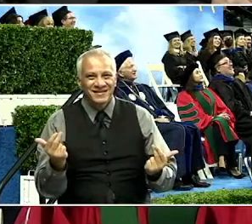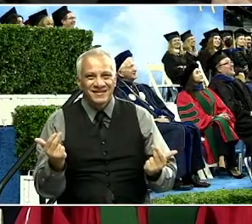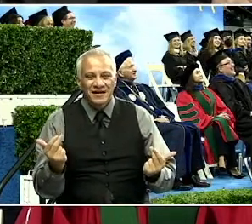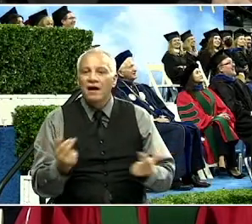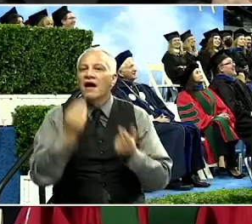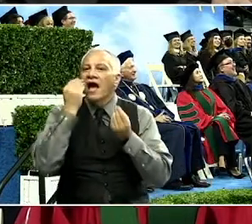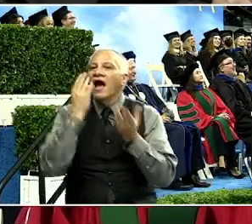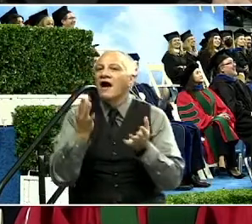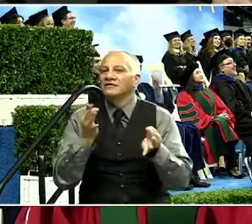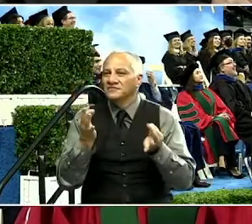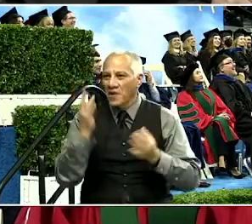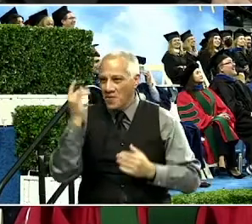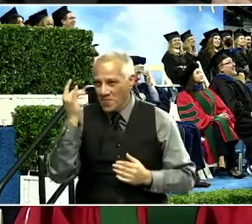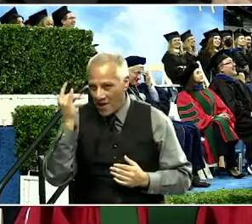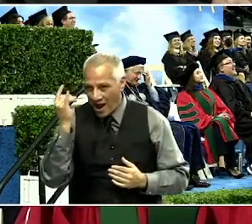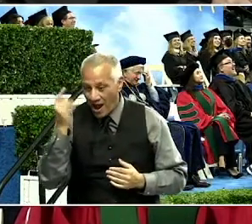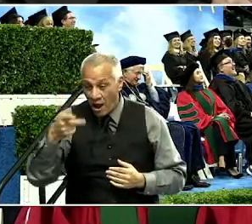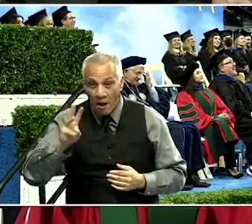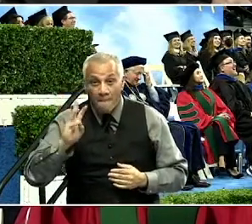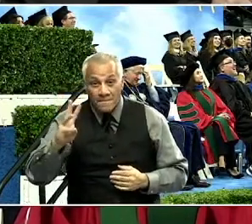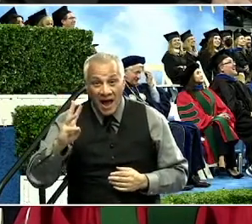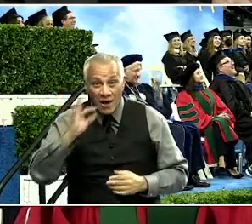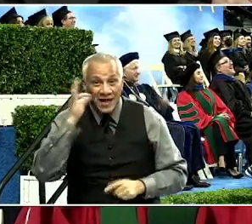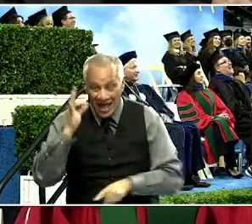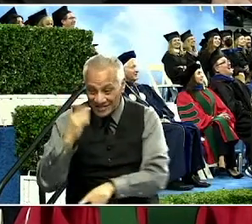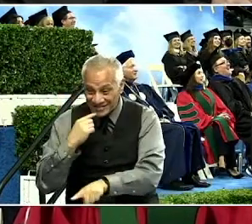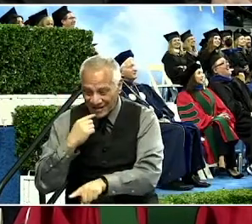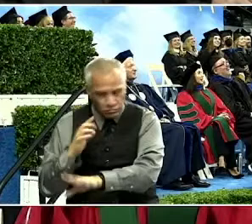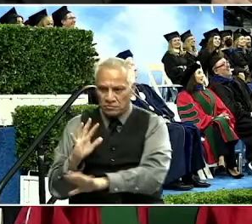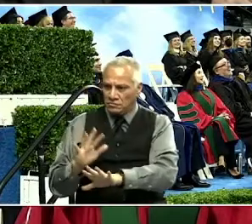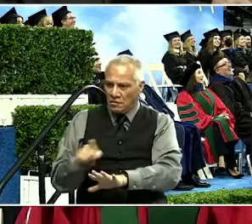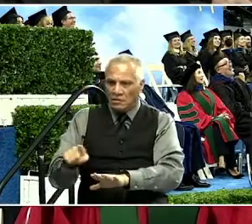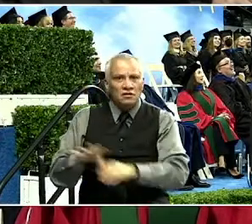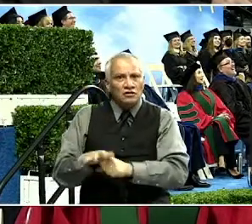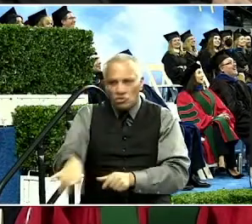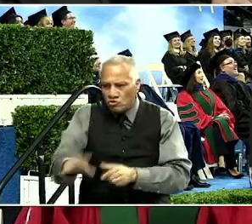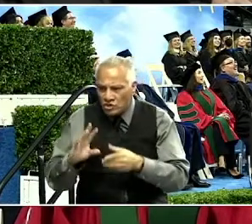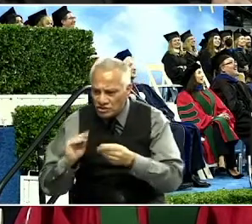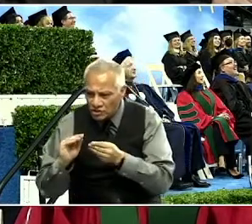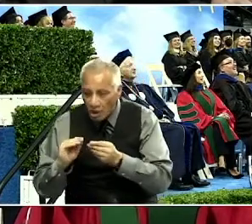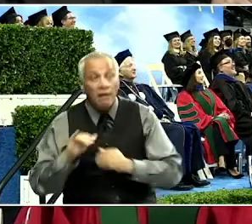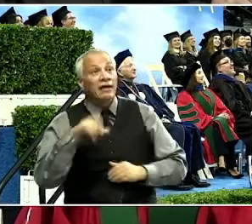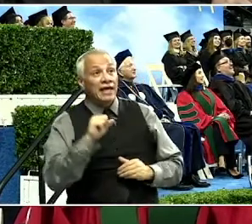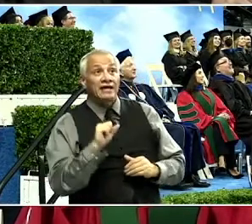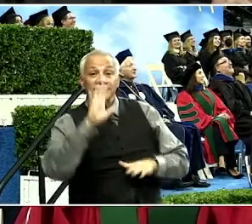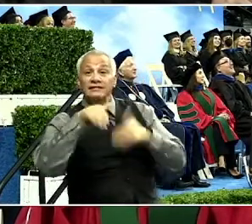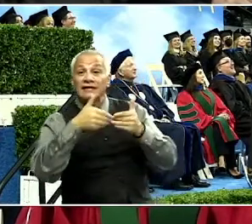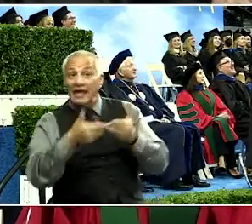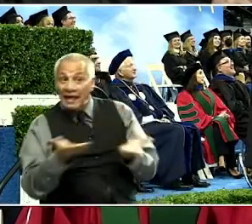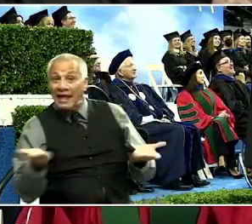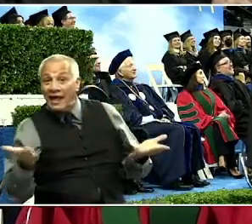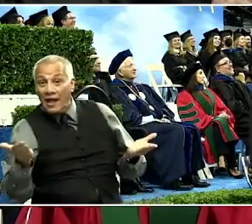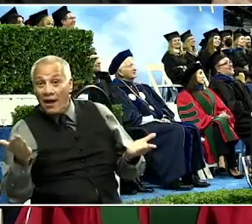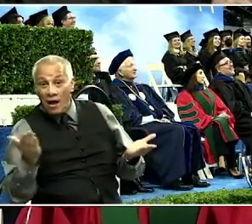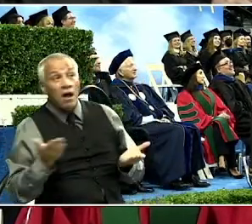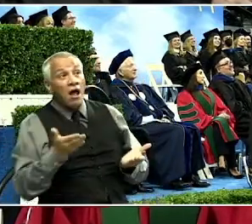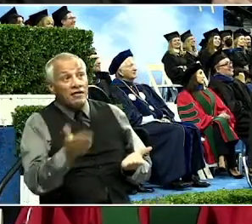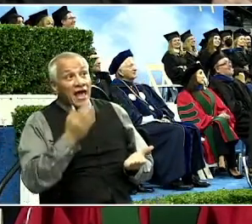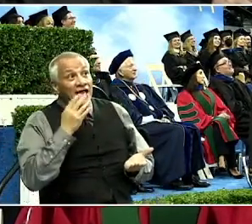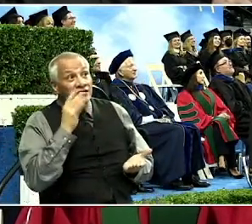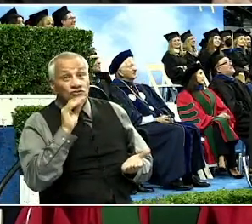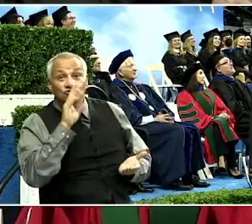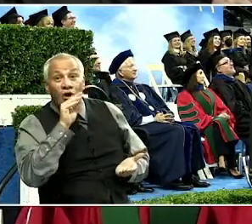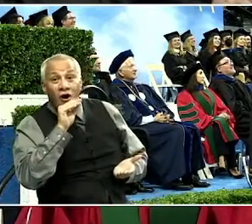I'll tell you why, says Powell Cat. Oh my God, you could talk. Yes, in the afterlife, cats can talk. Anyway, Randall, it's